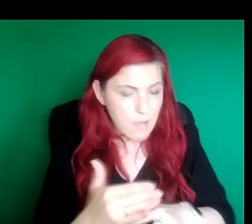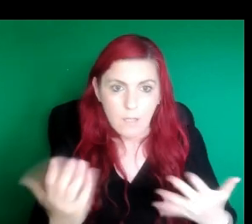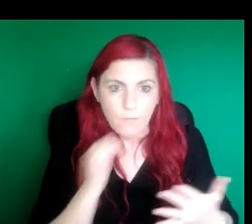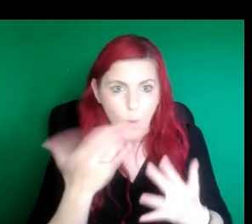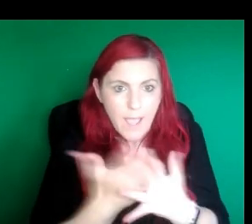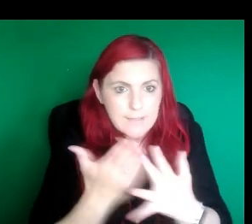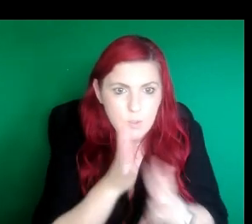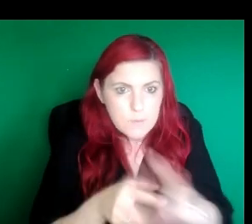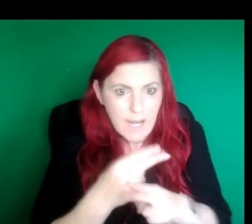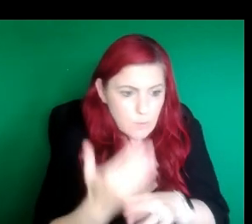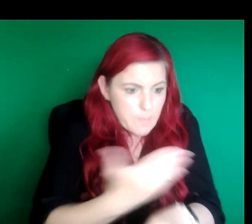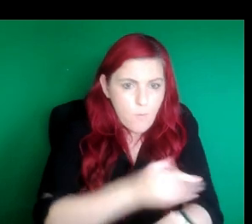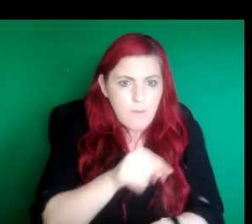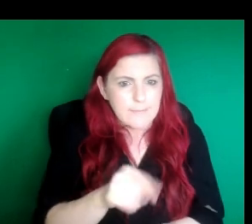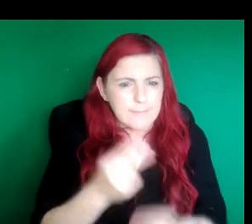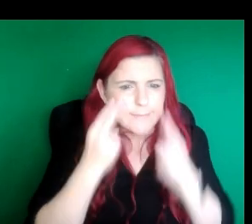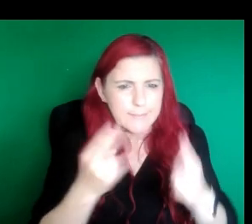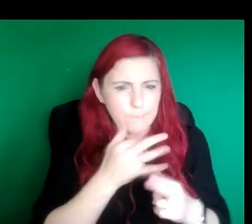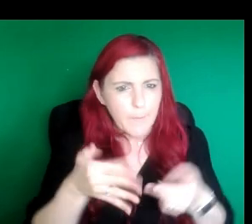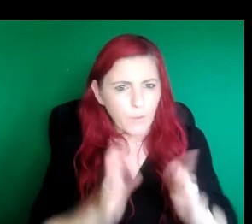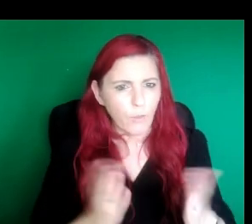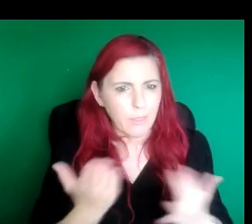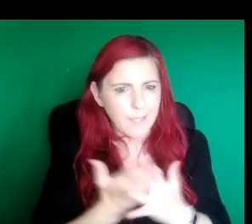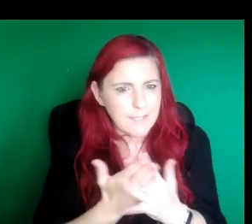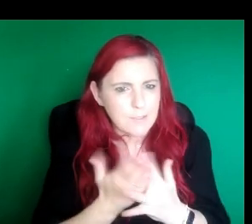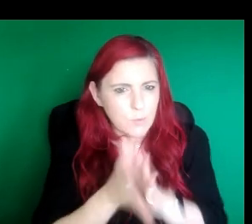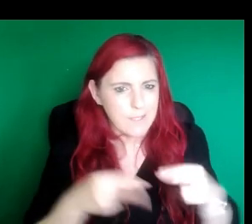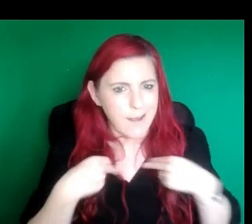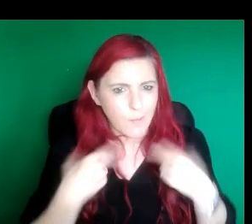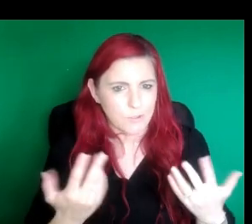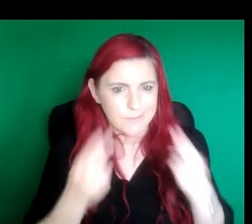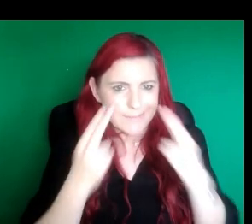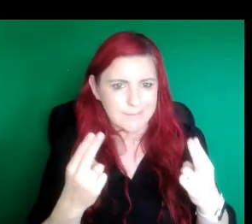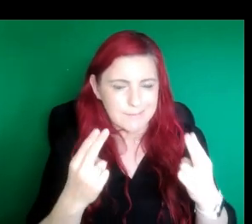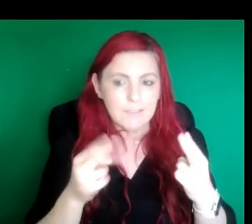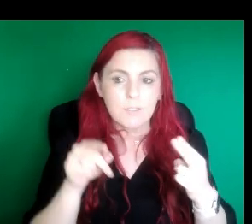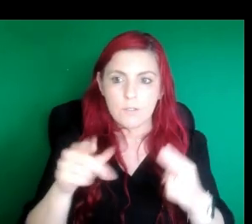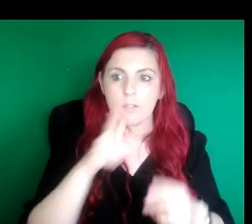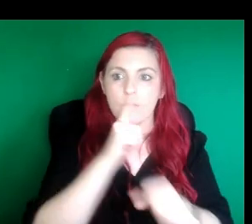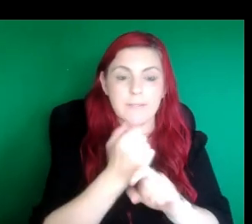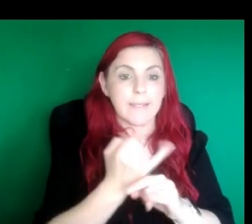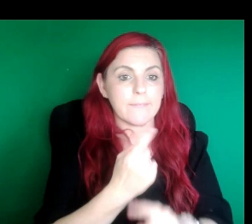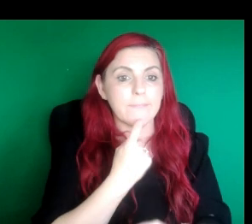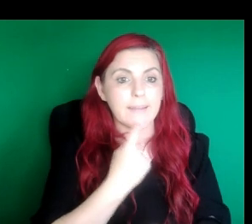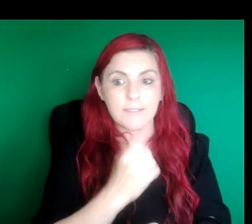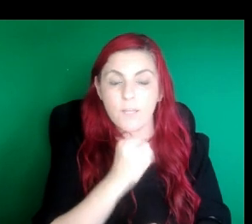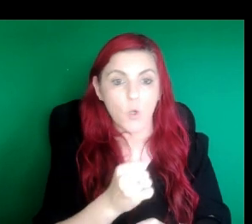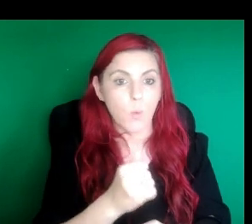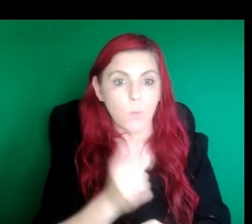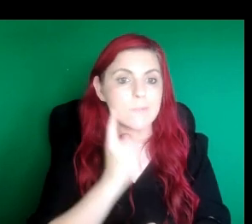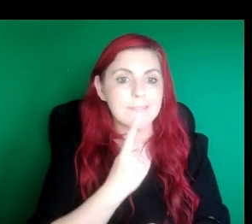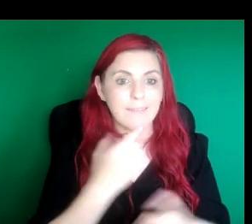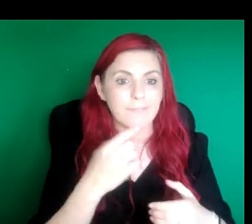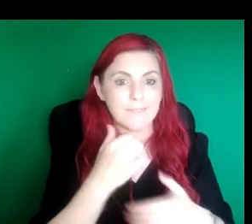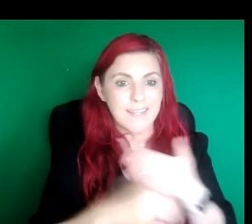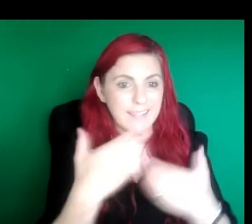need to have access to sign language from birth, essentially. She talked about in Finland there was no deaf daycares, right?